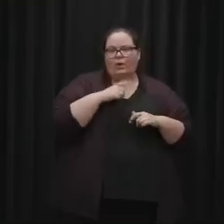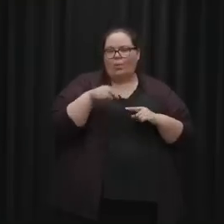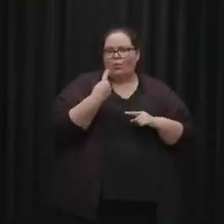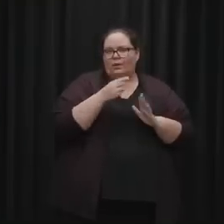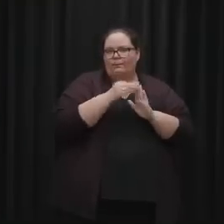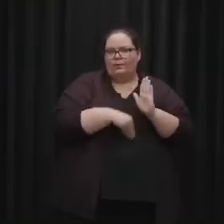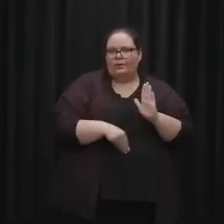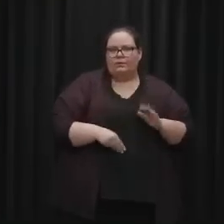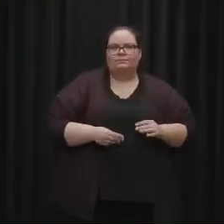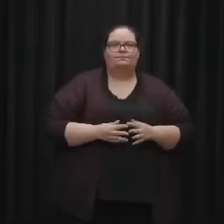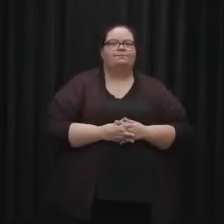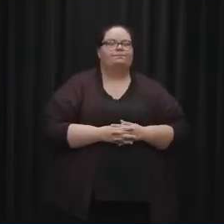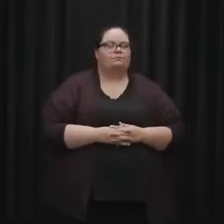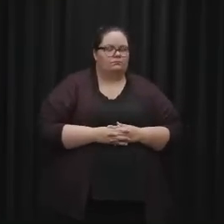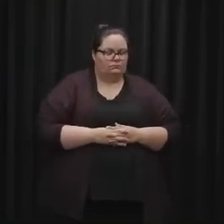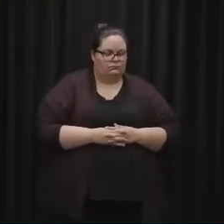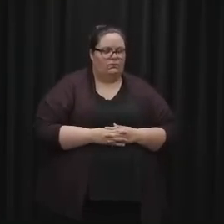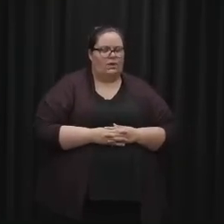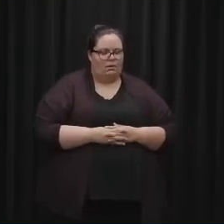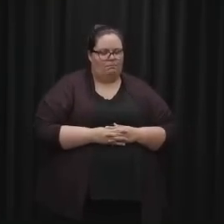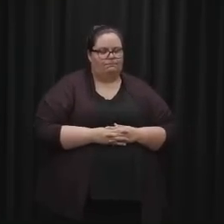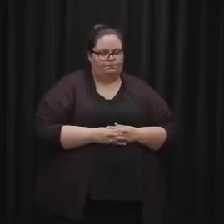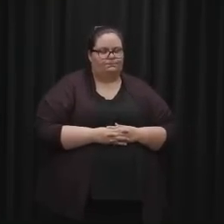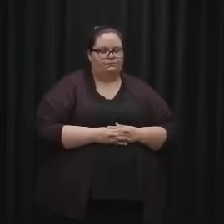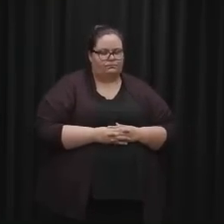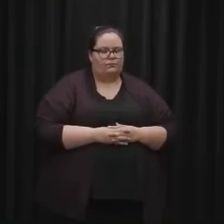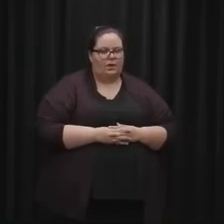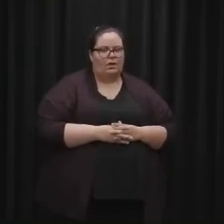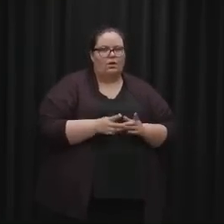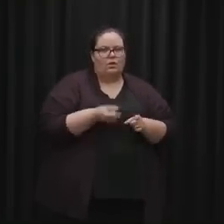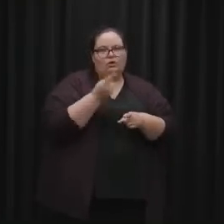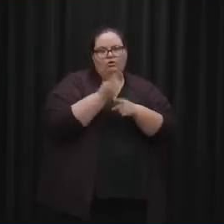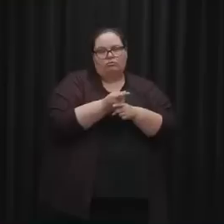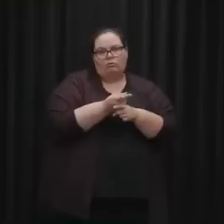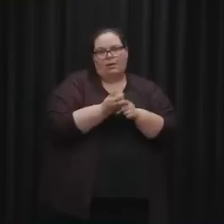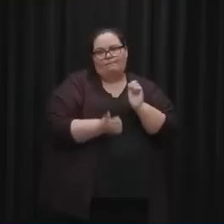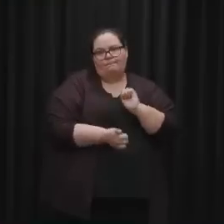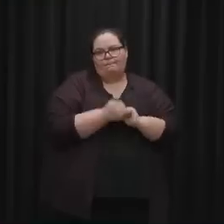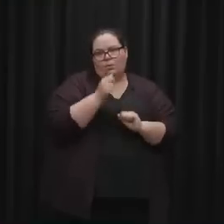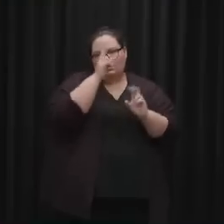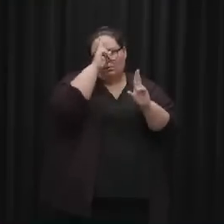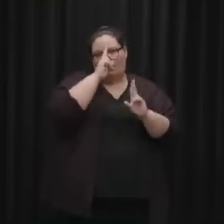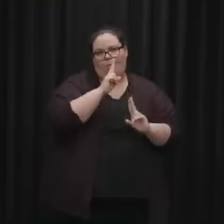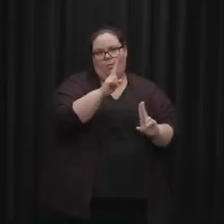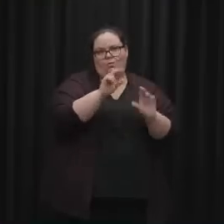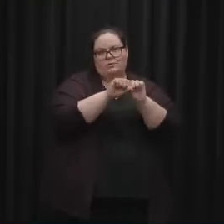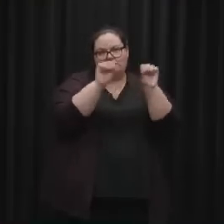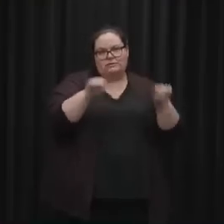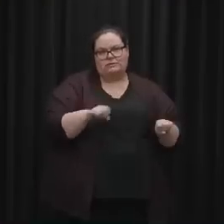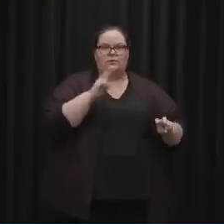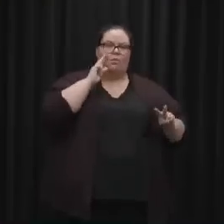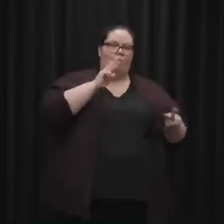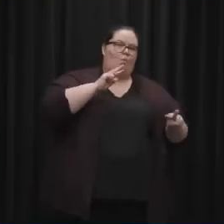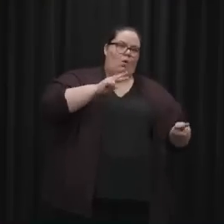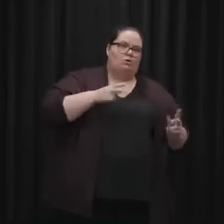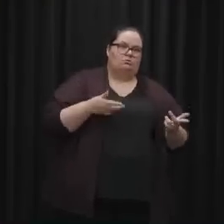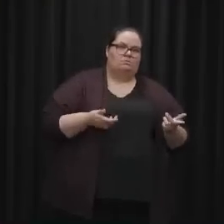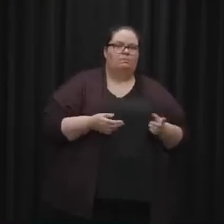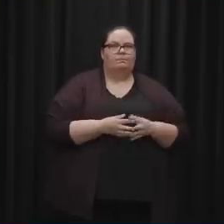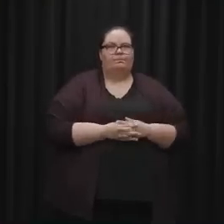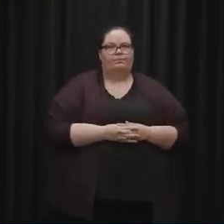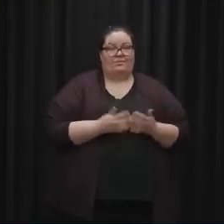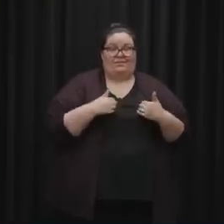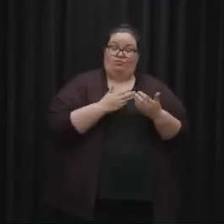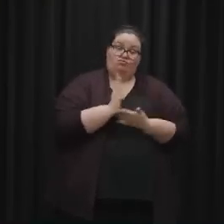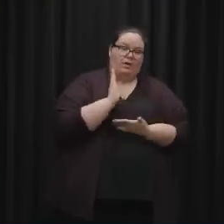So there is a high degree of the honor system in this whole approach of managing and monitoring our borders. So there's no question about